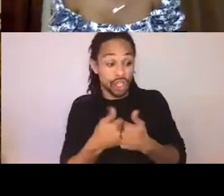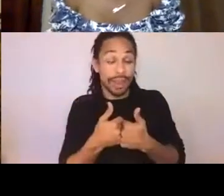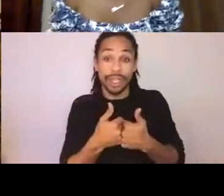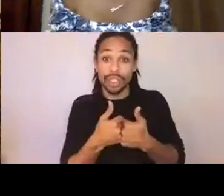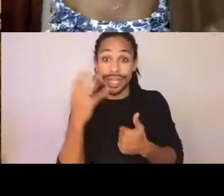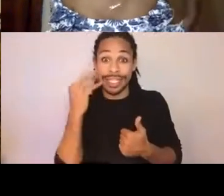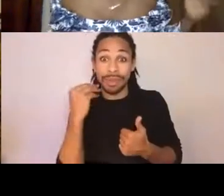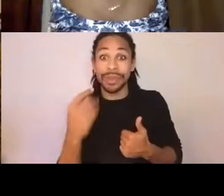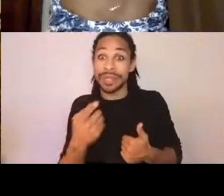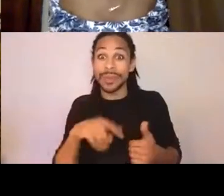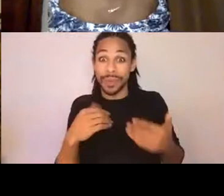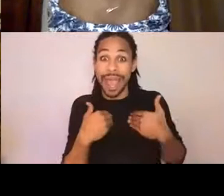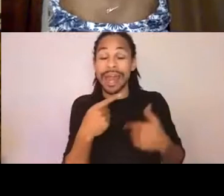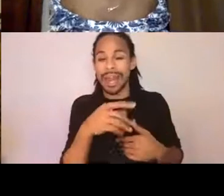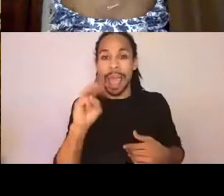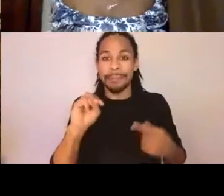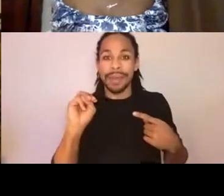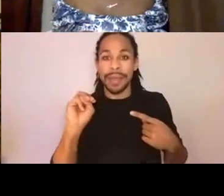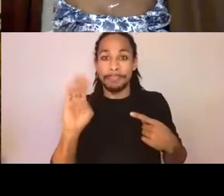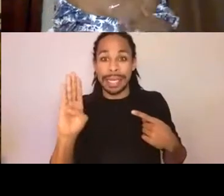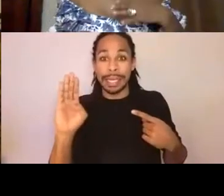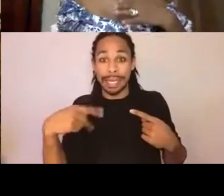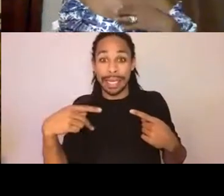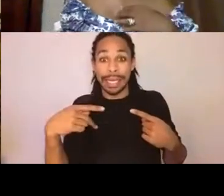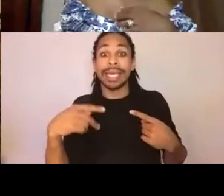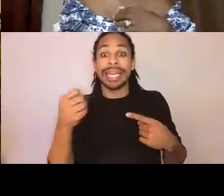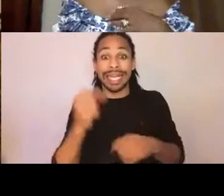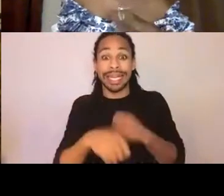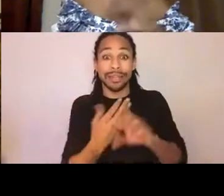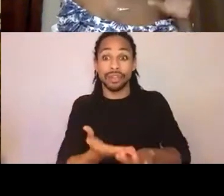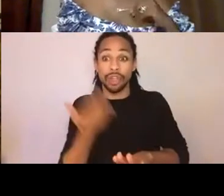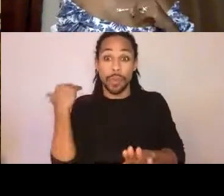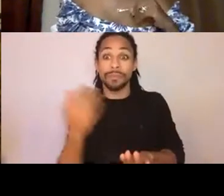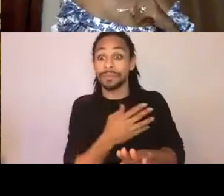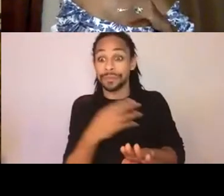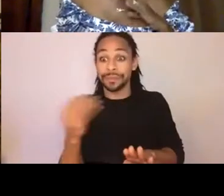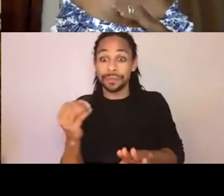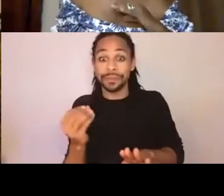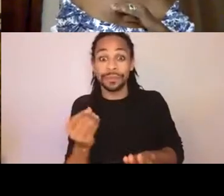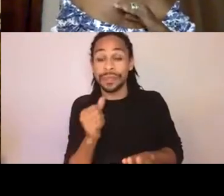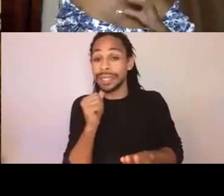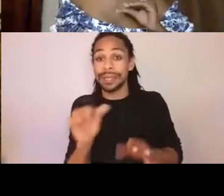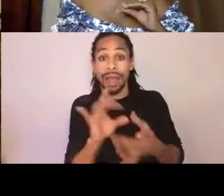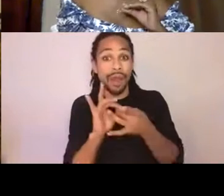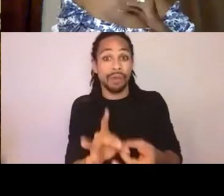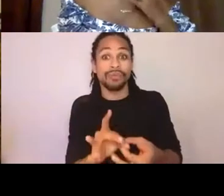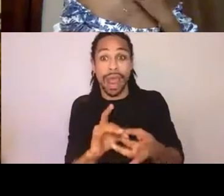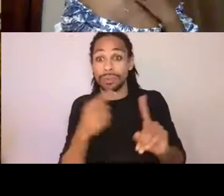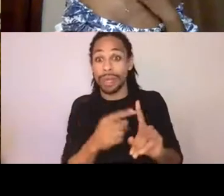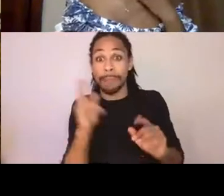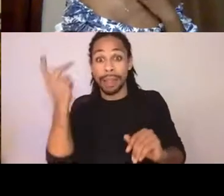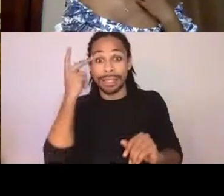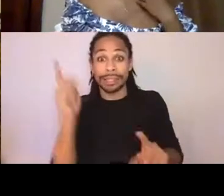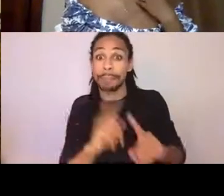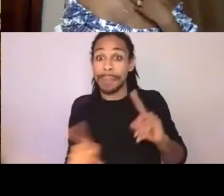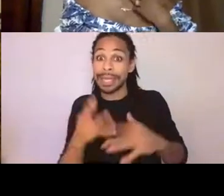that we had at MBT almost 10 years ago. And not around politics per se, but